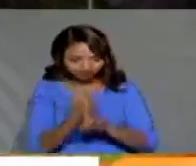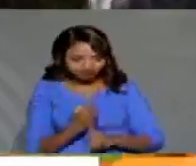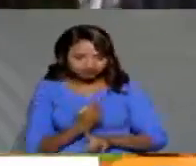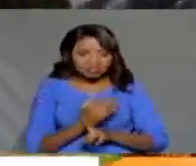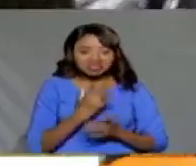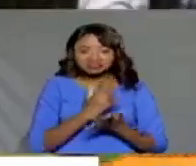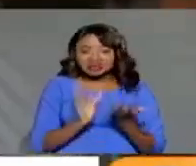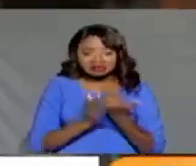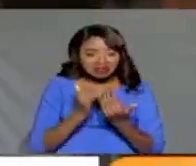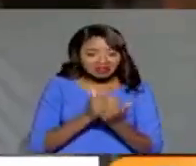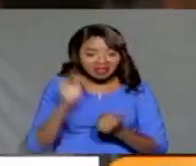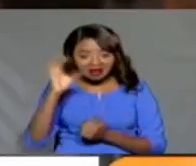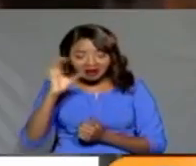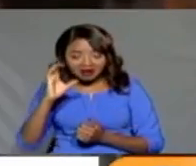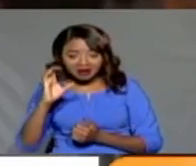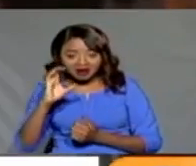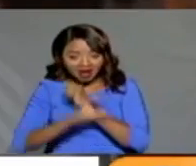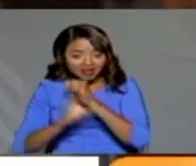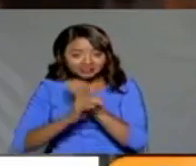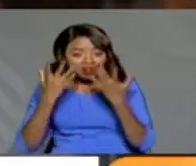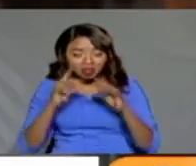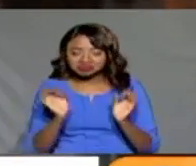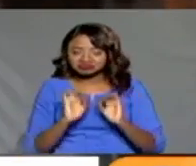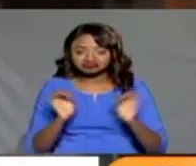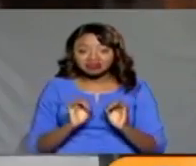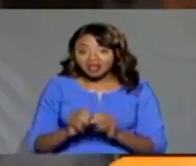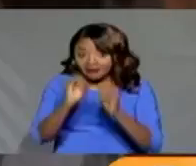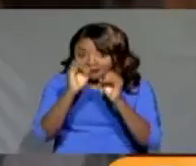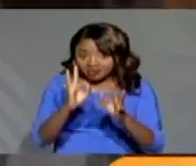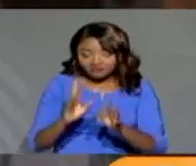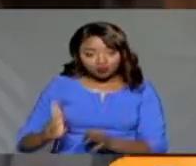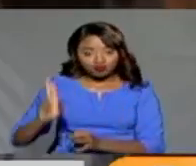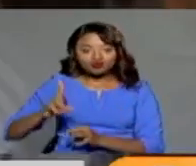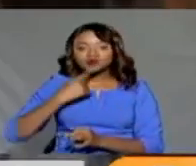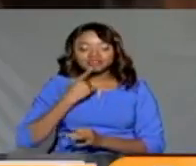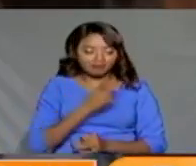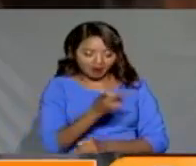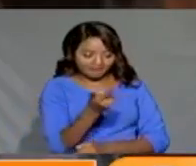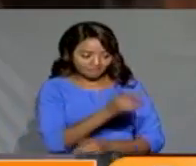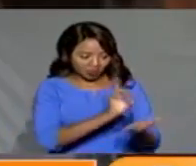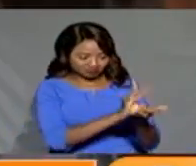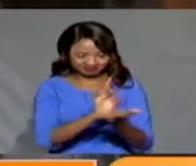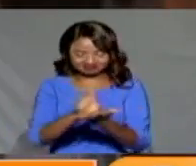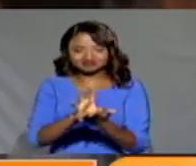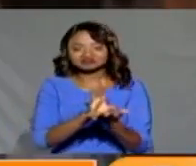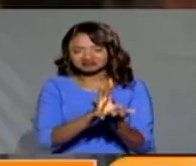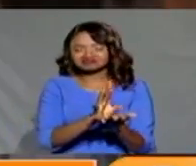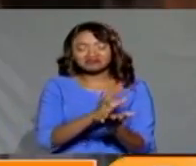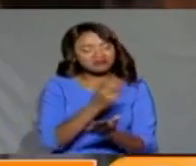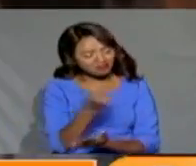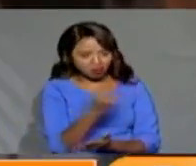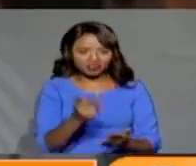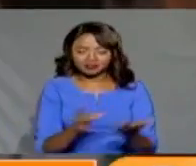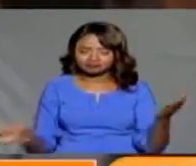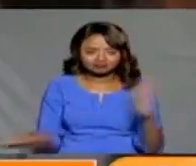over the country's loss. Hii dam, kama raisi angesema dam ya Kimwarer na Arror tupiliwe mbali, ingetupiliwe mbali sote mbili,